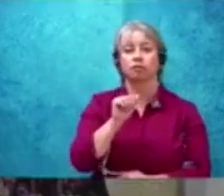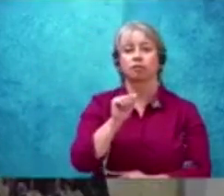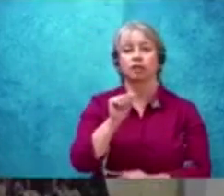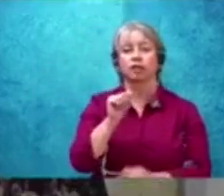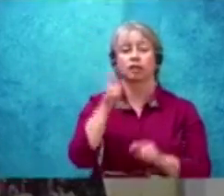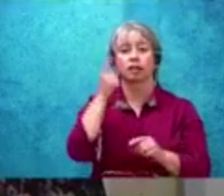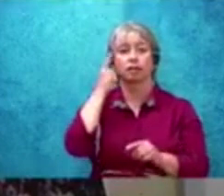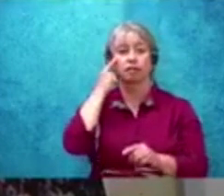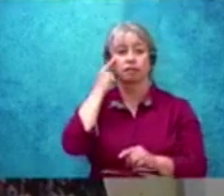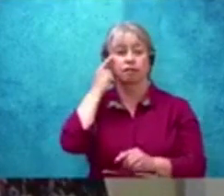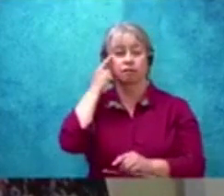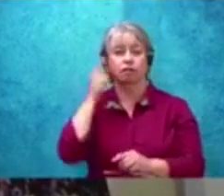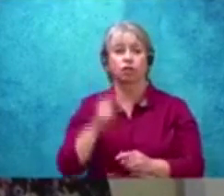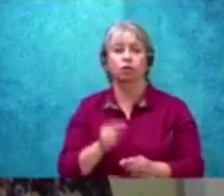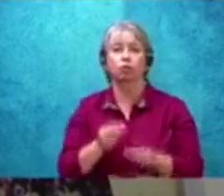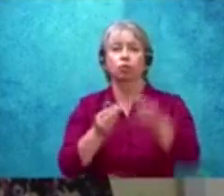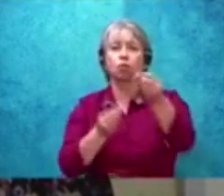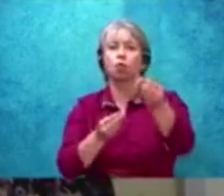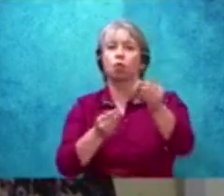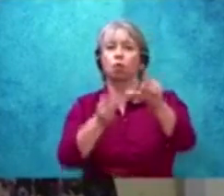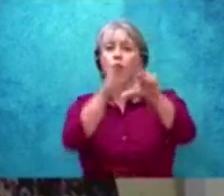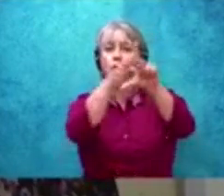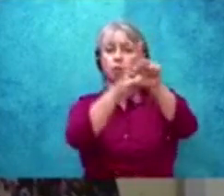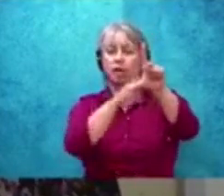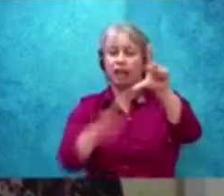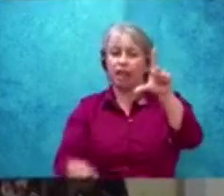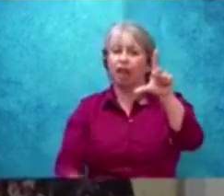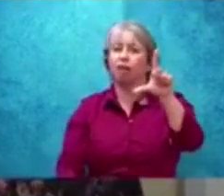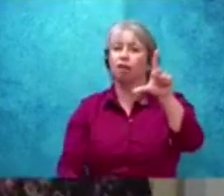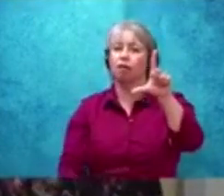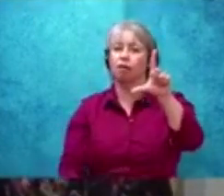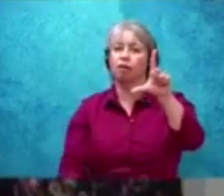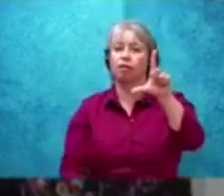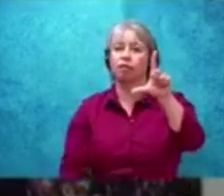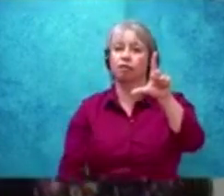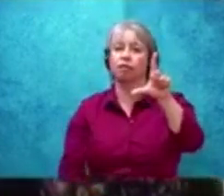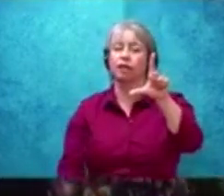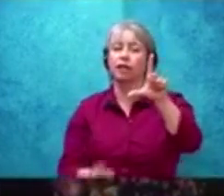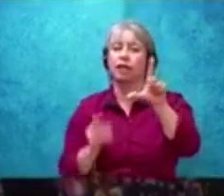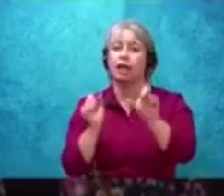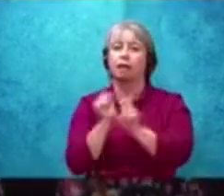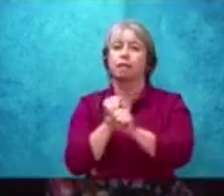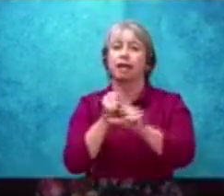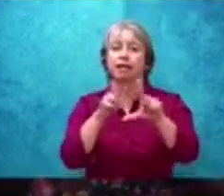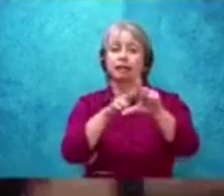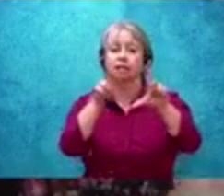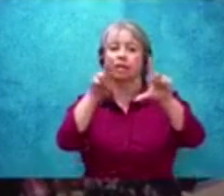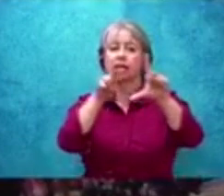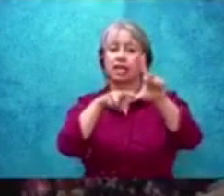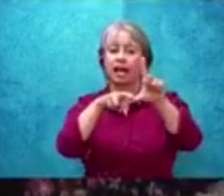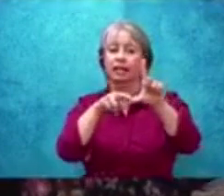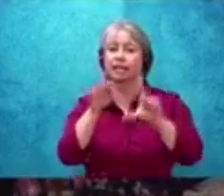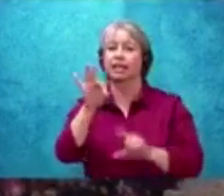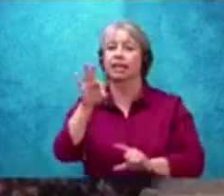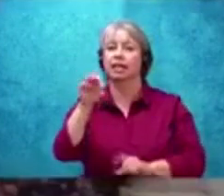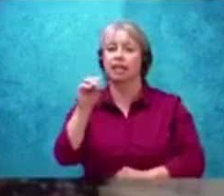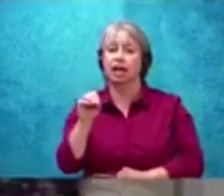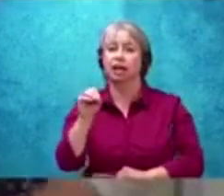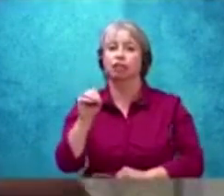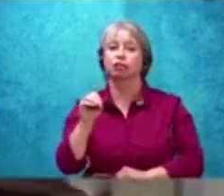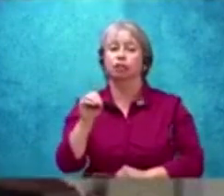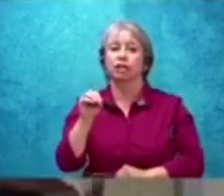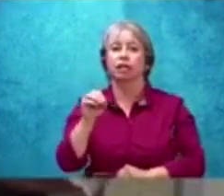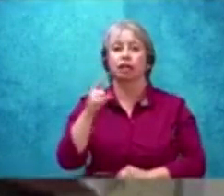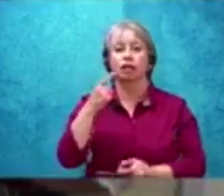you could hold it up either way, you'll see that it forms a right angle, a 90 degree angle, which is for